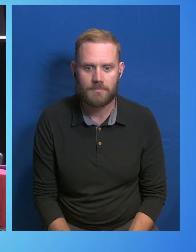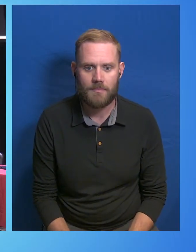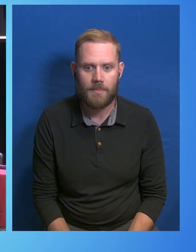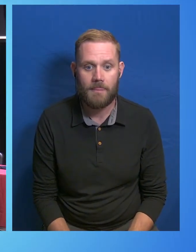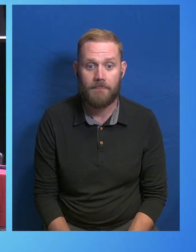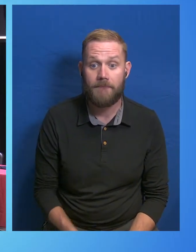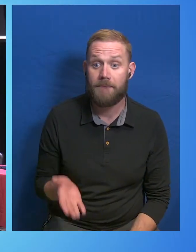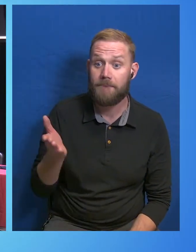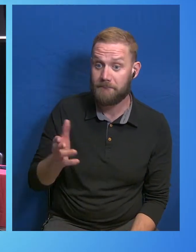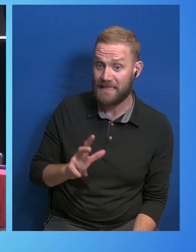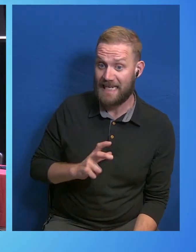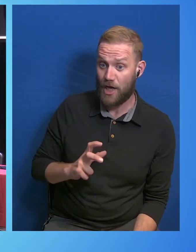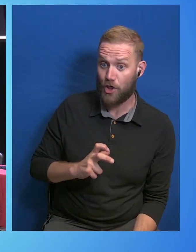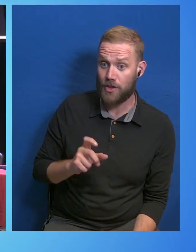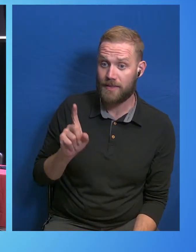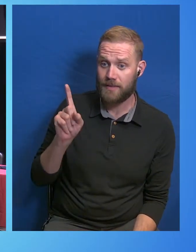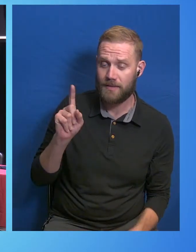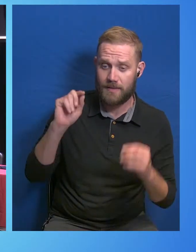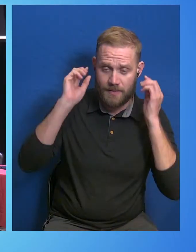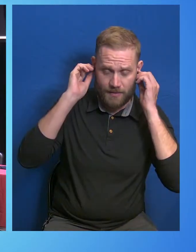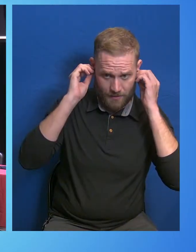Board Member Terry?